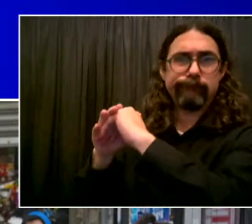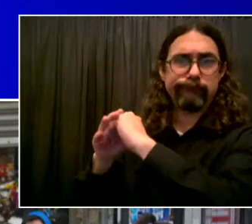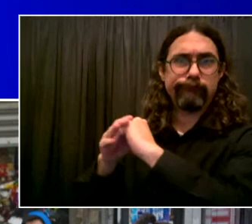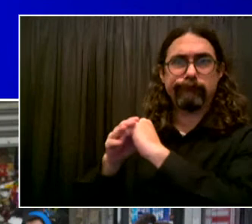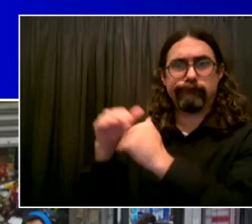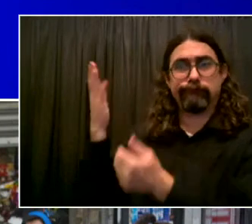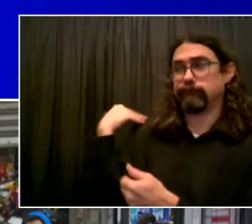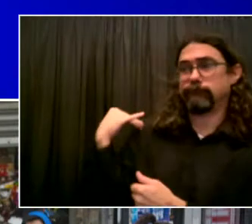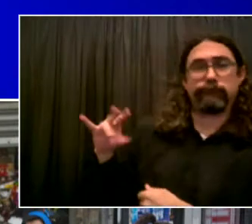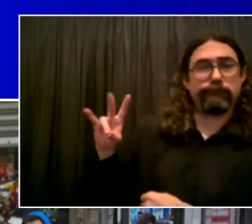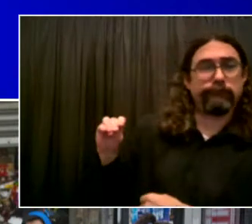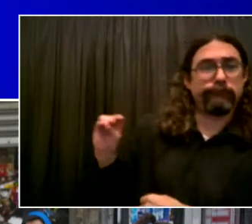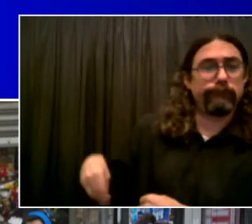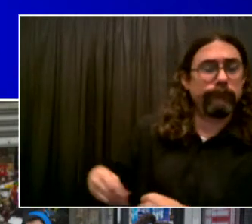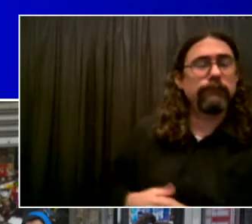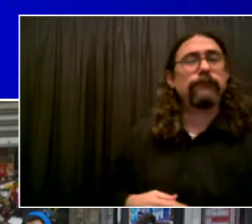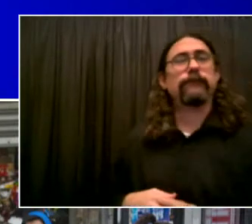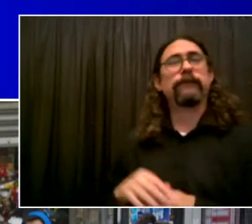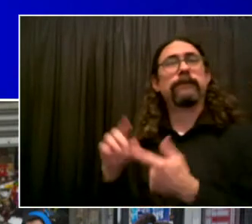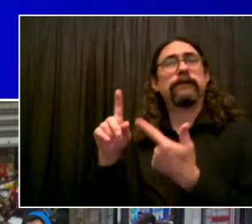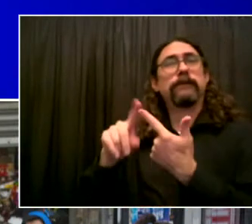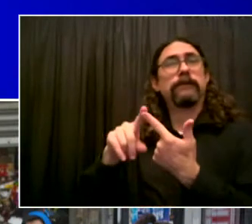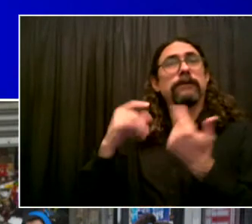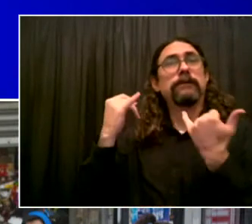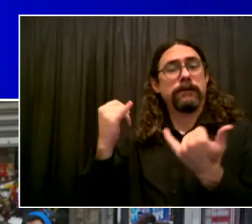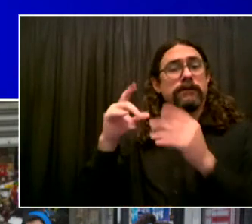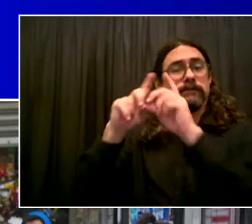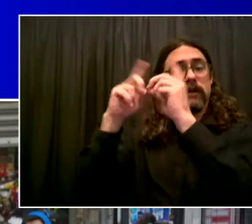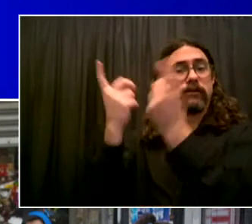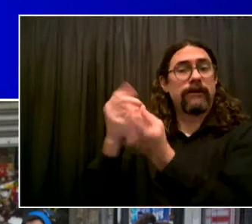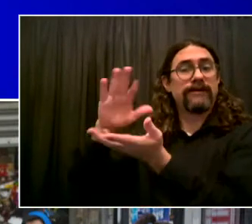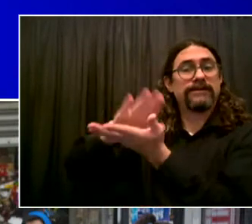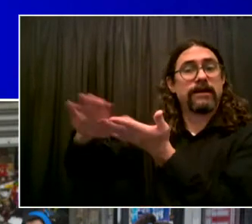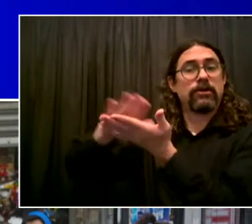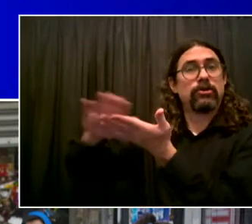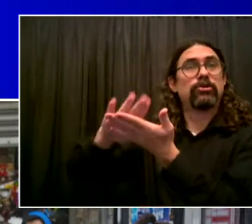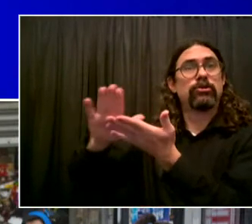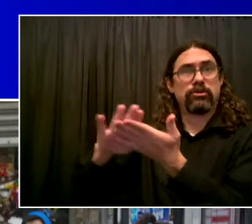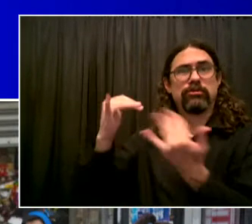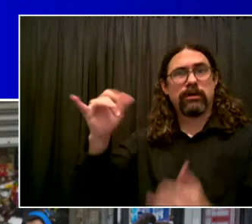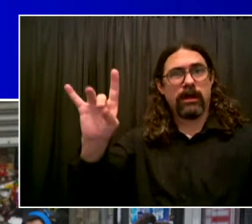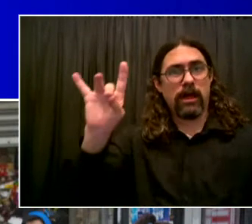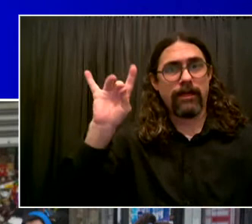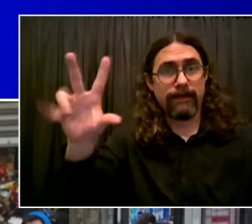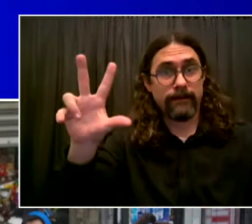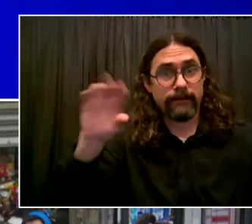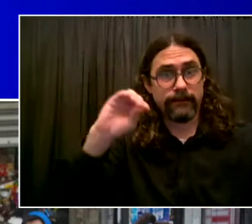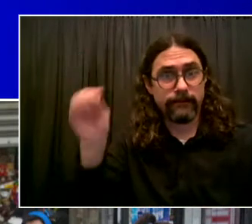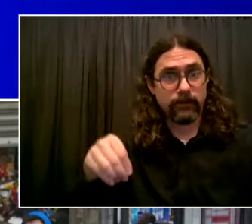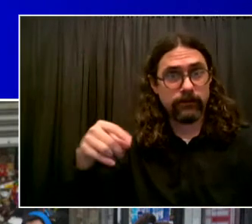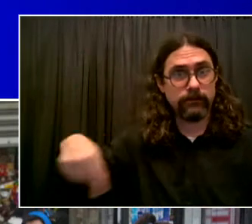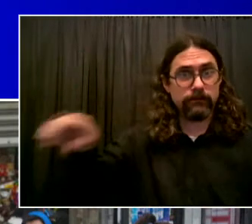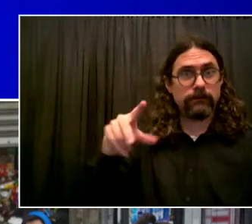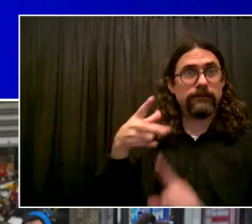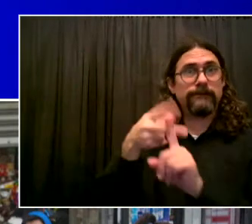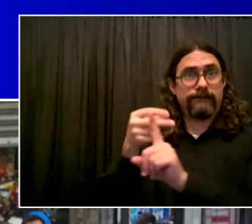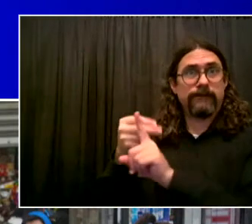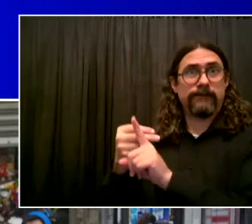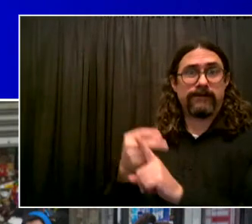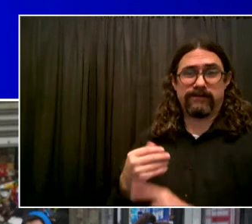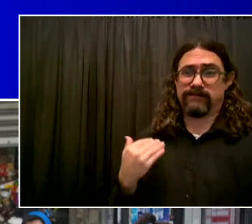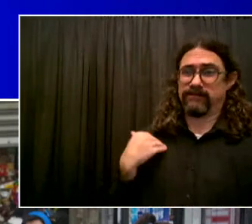Department of Sanitation at 83% of workers vaccinated now, up from 62% when we announced the